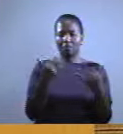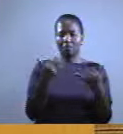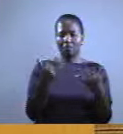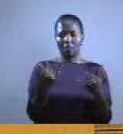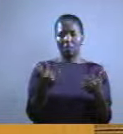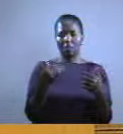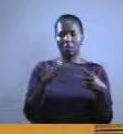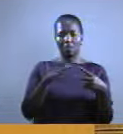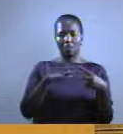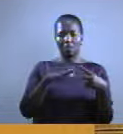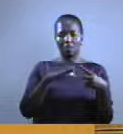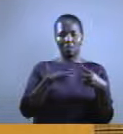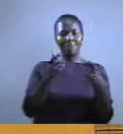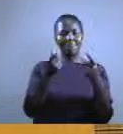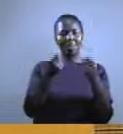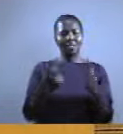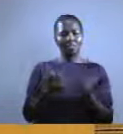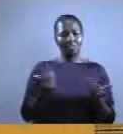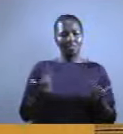Amendment Bill.